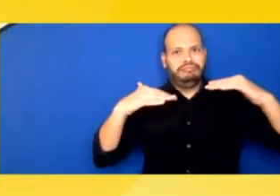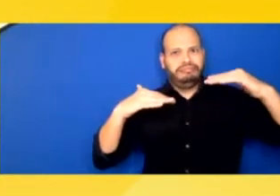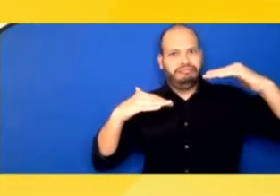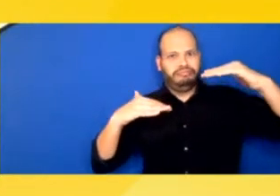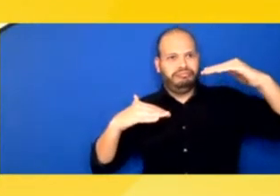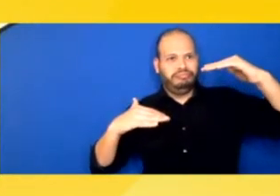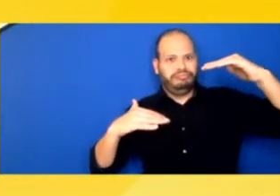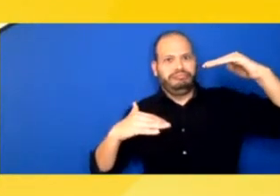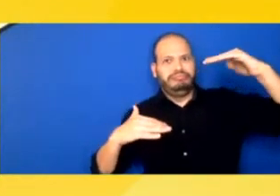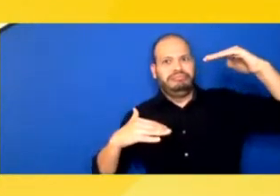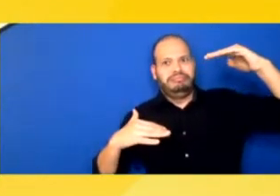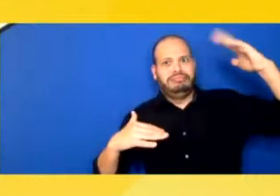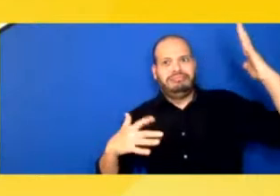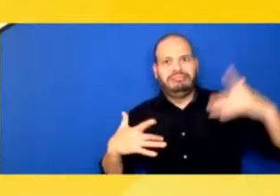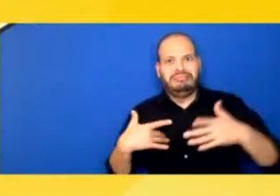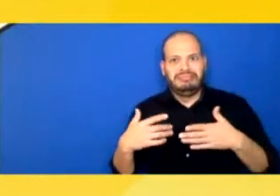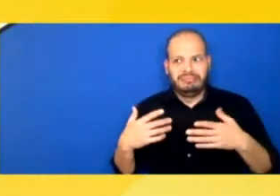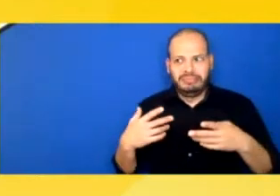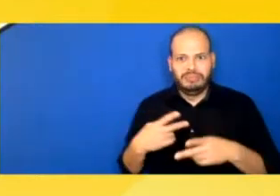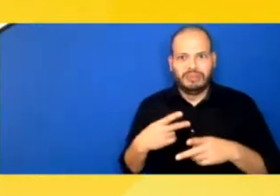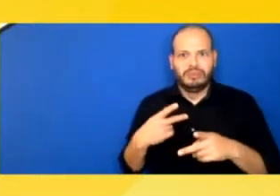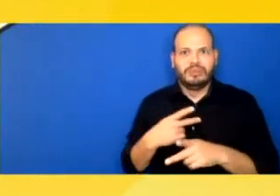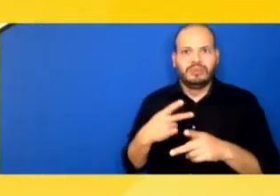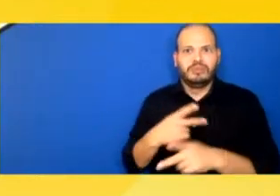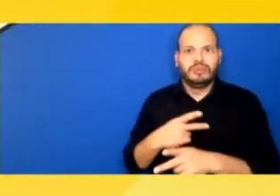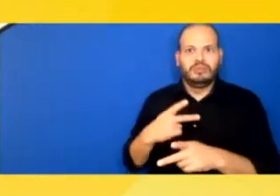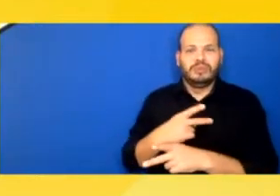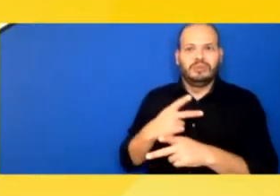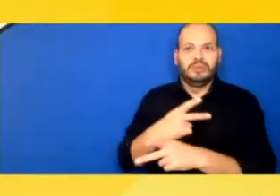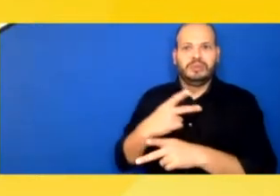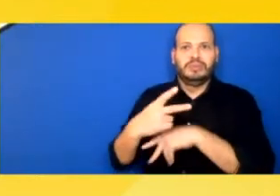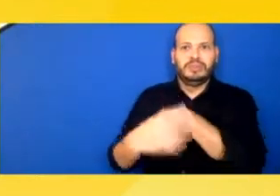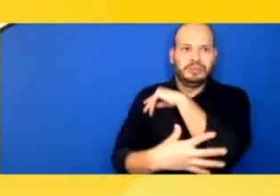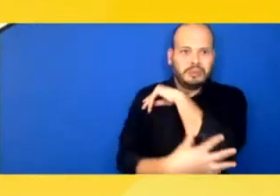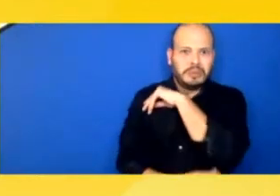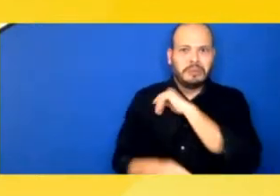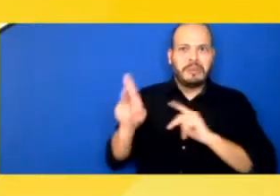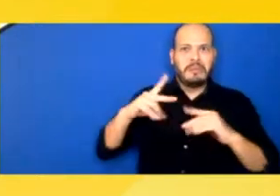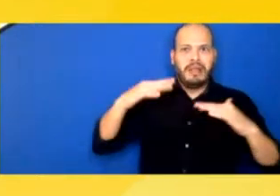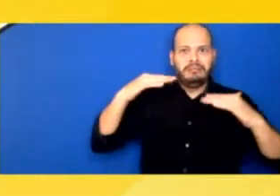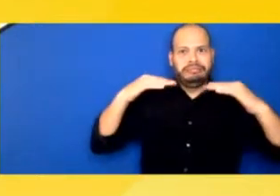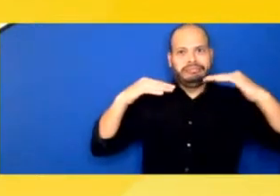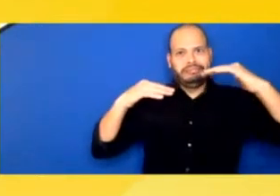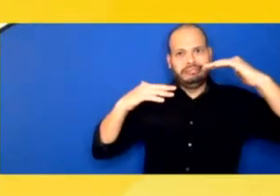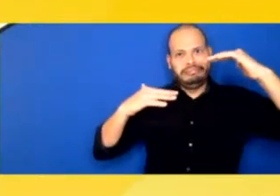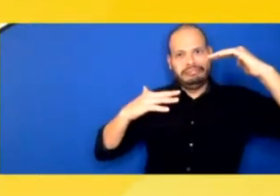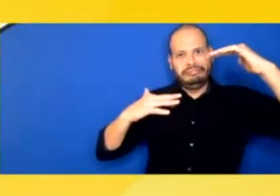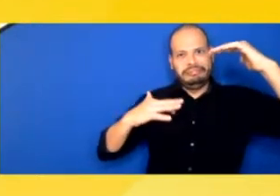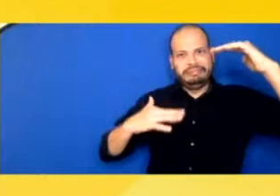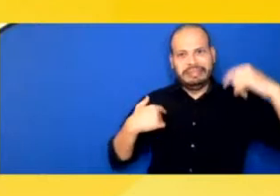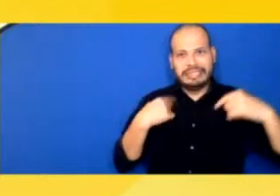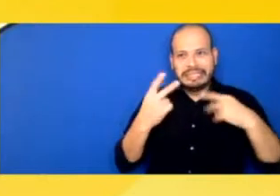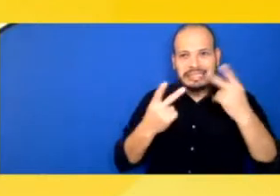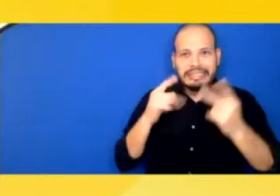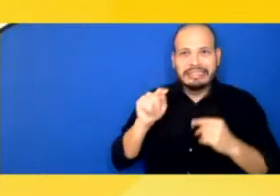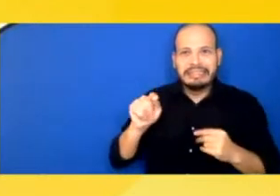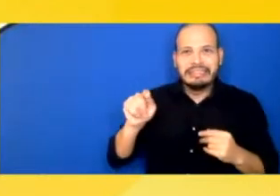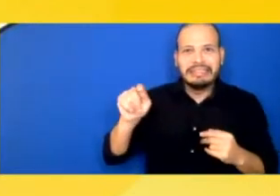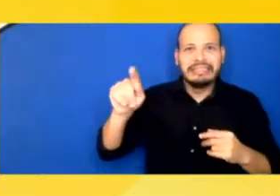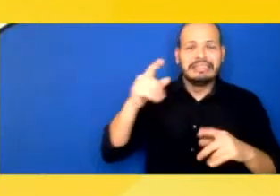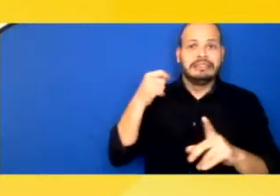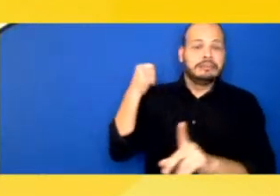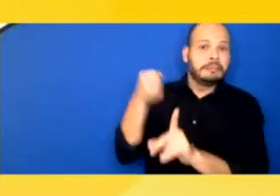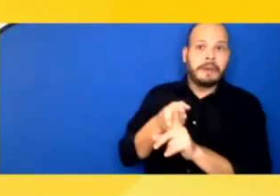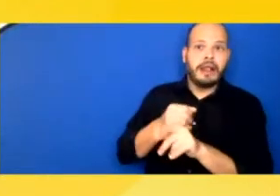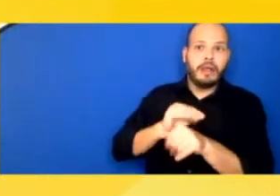further how vicious it is with this pandemic that we're living in right now, with our essential workers,